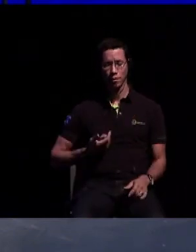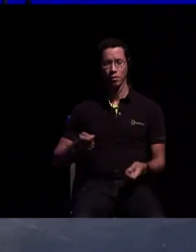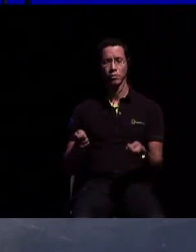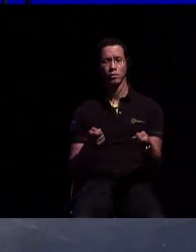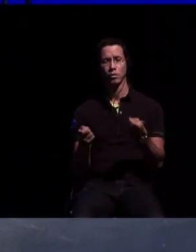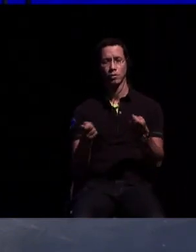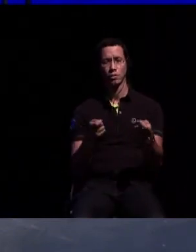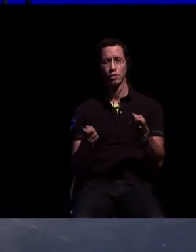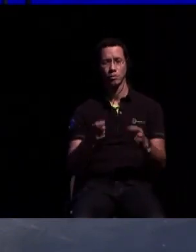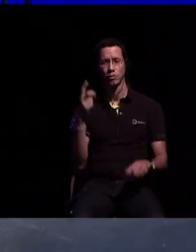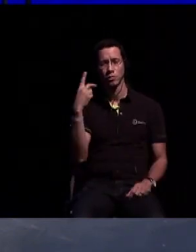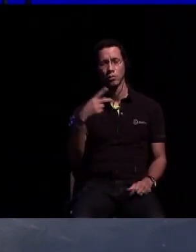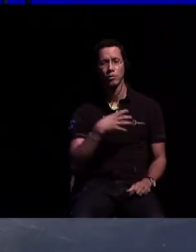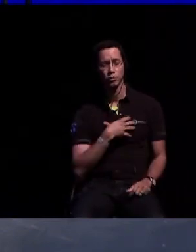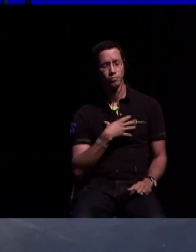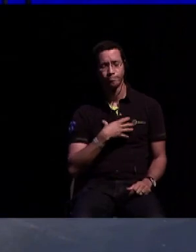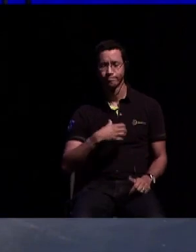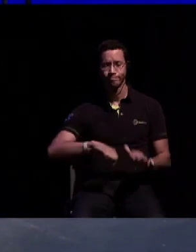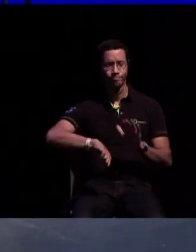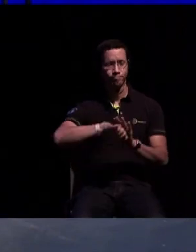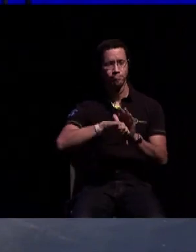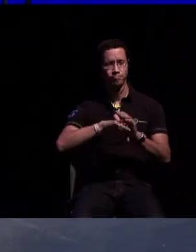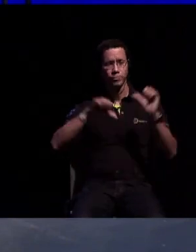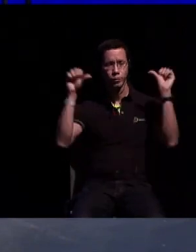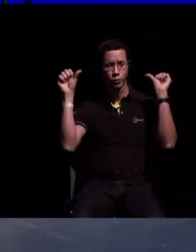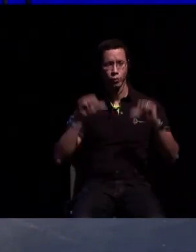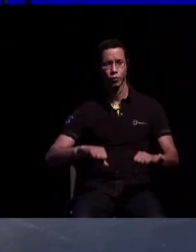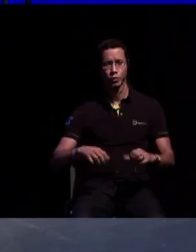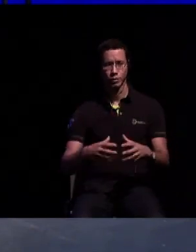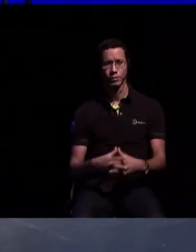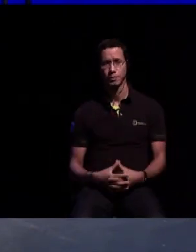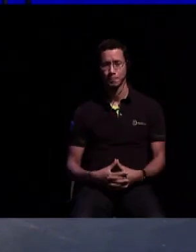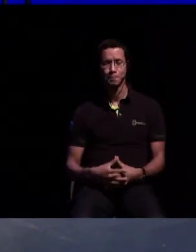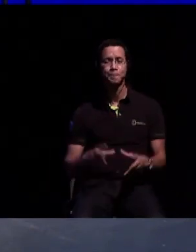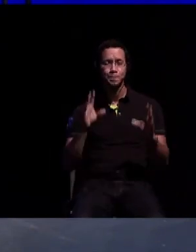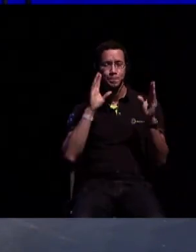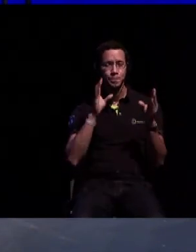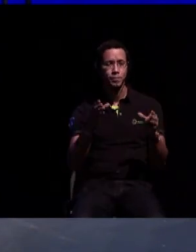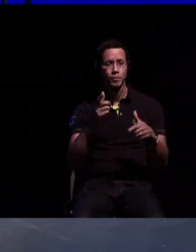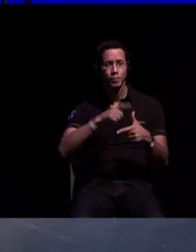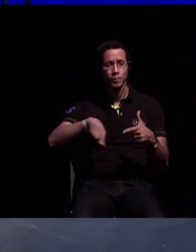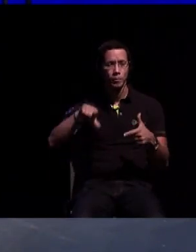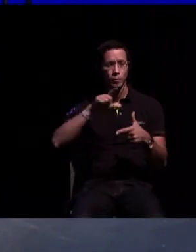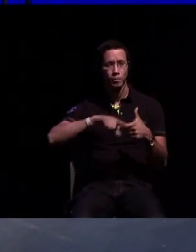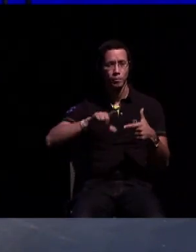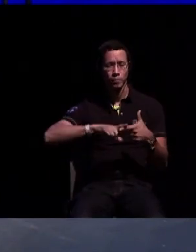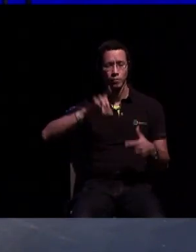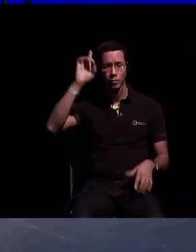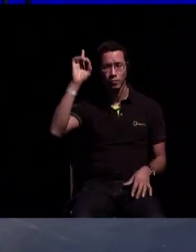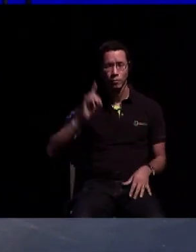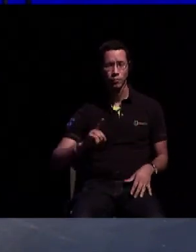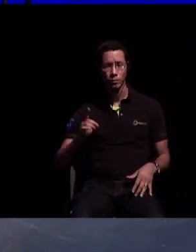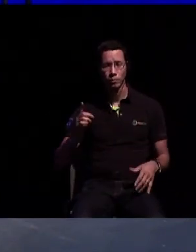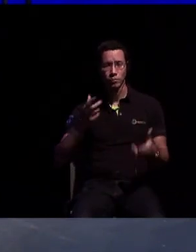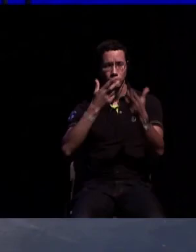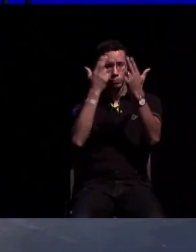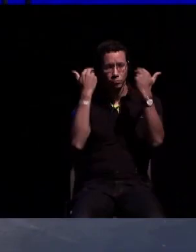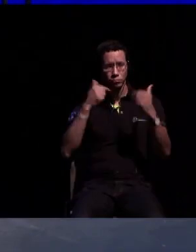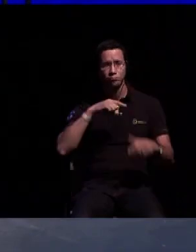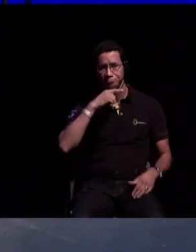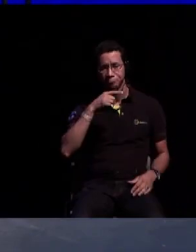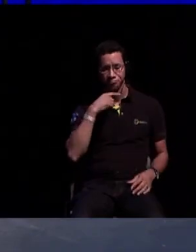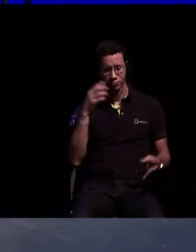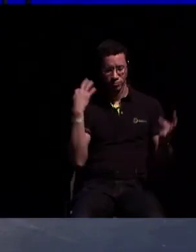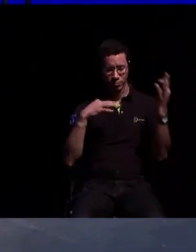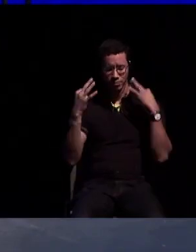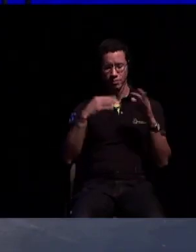So that's an example of the problem. Without indigenous rights, tourism cannot bring anything but very